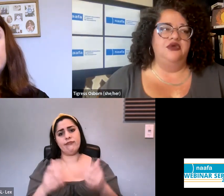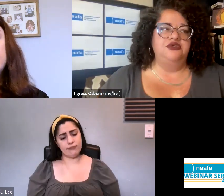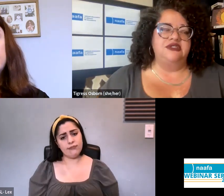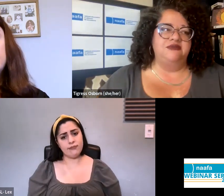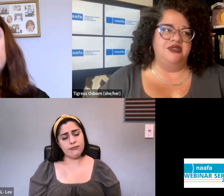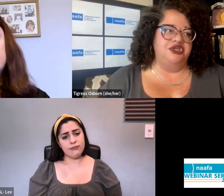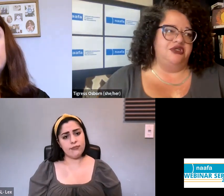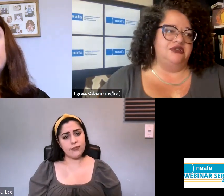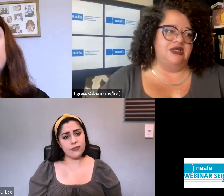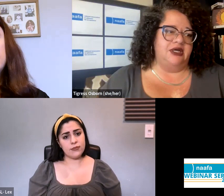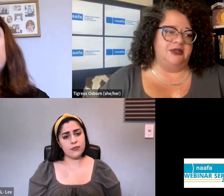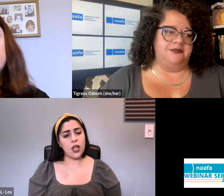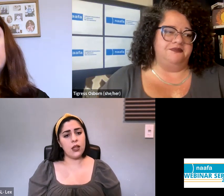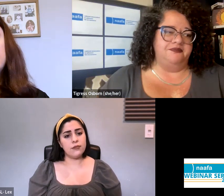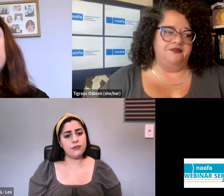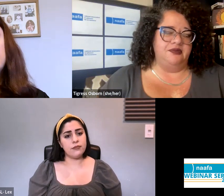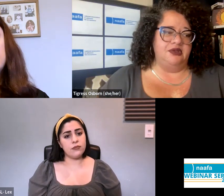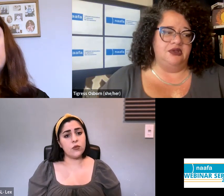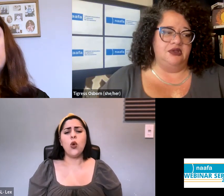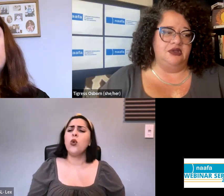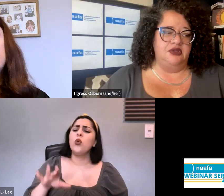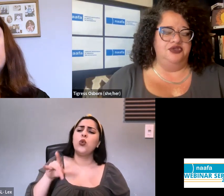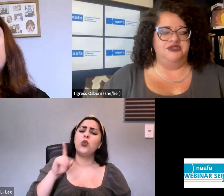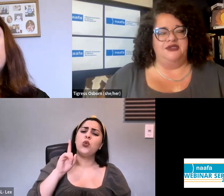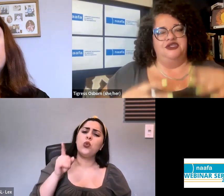So you just mentioned